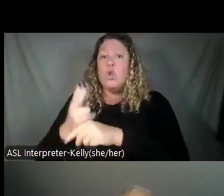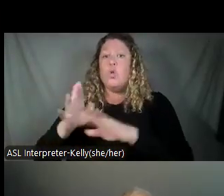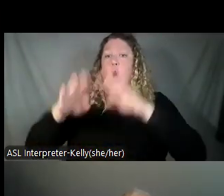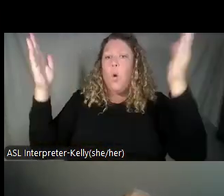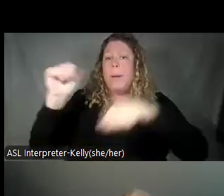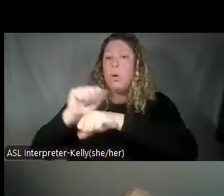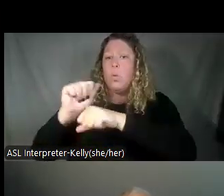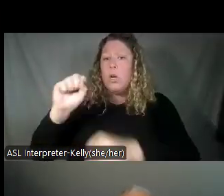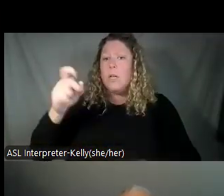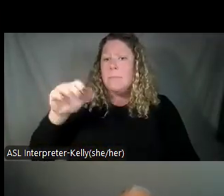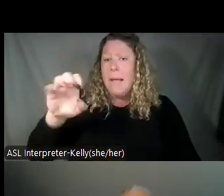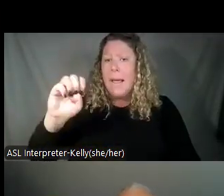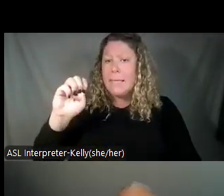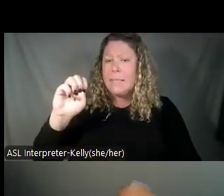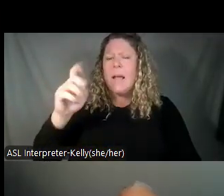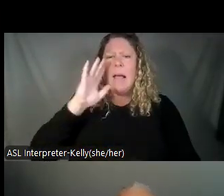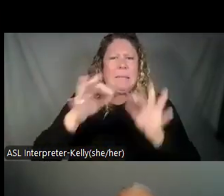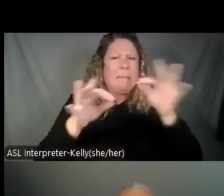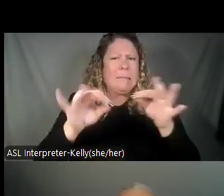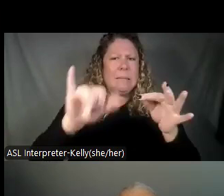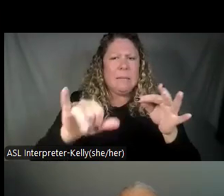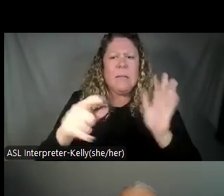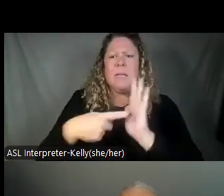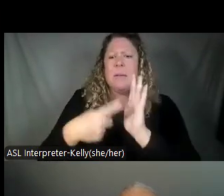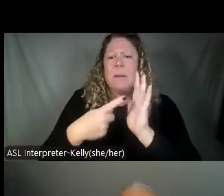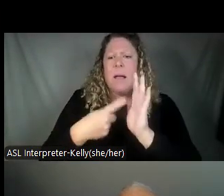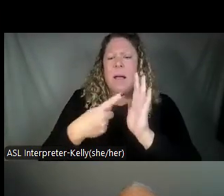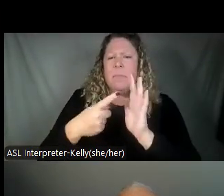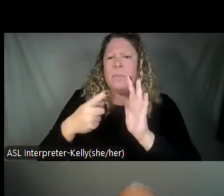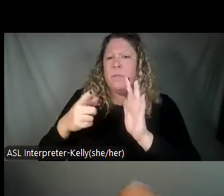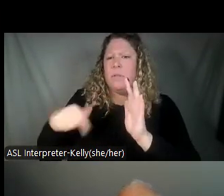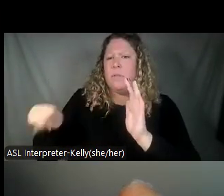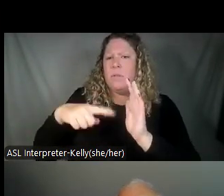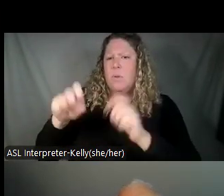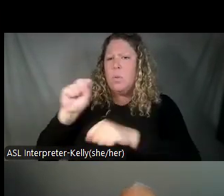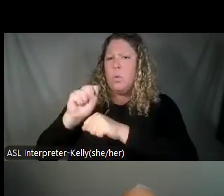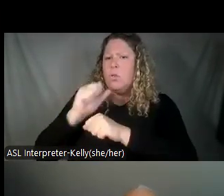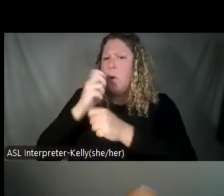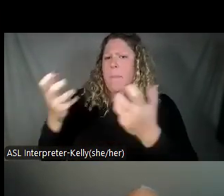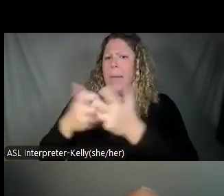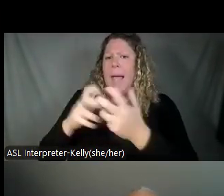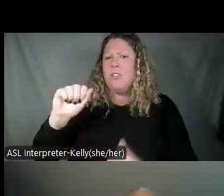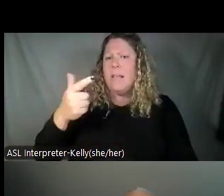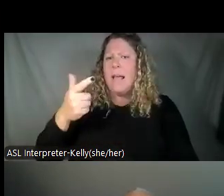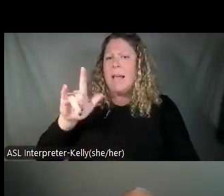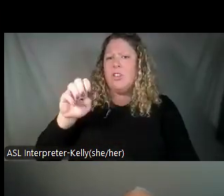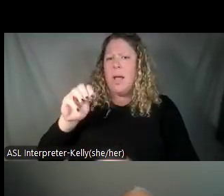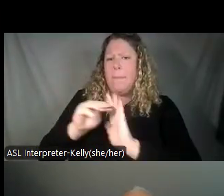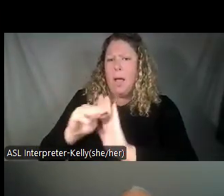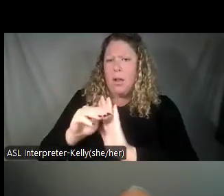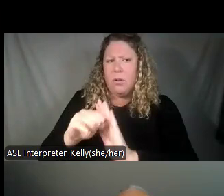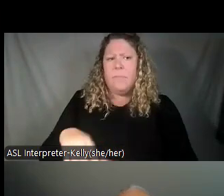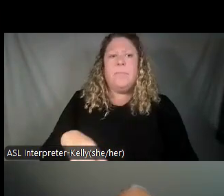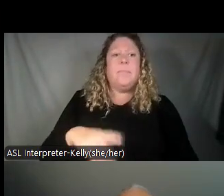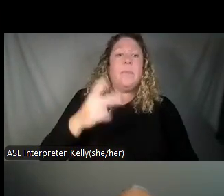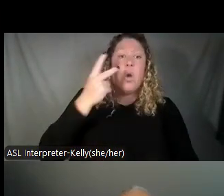because some of the models for open workspace do not match the Agile model. Retrospectives,